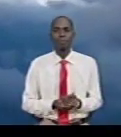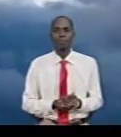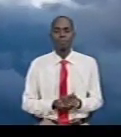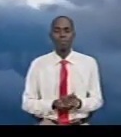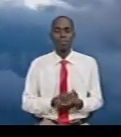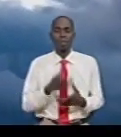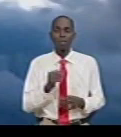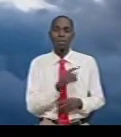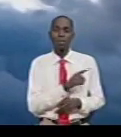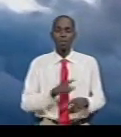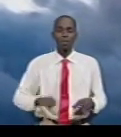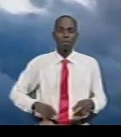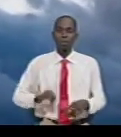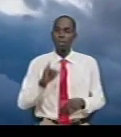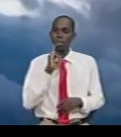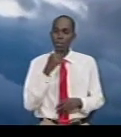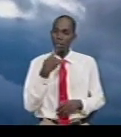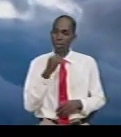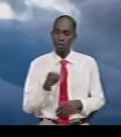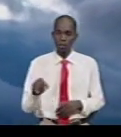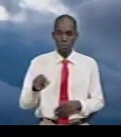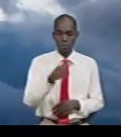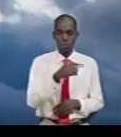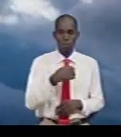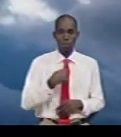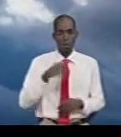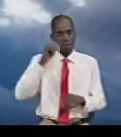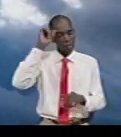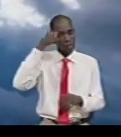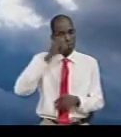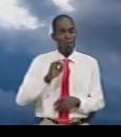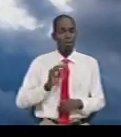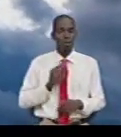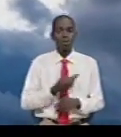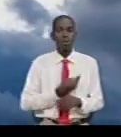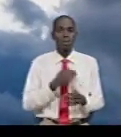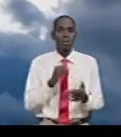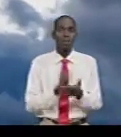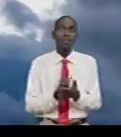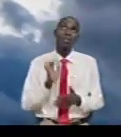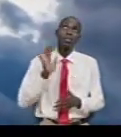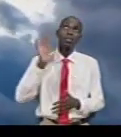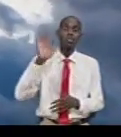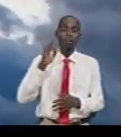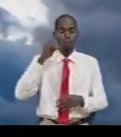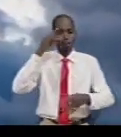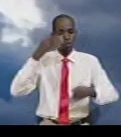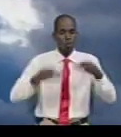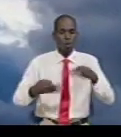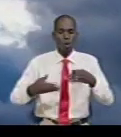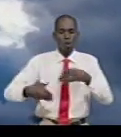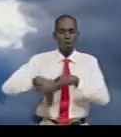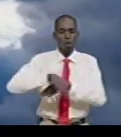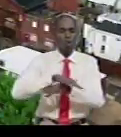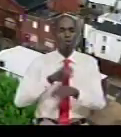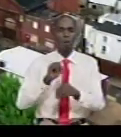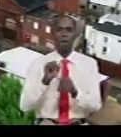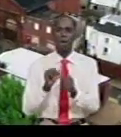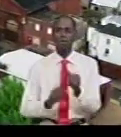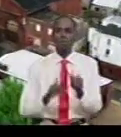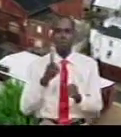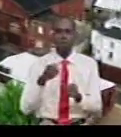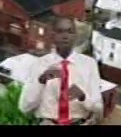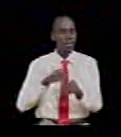The Lord is telling us and reminding us that His judgment covers everyone in